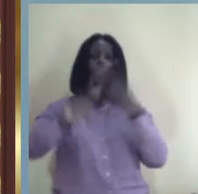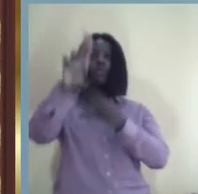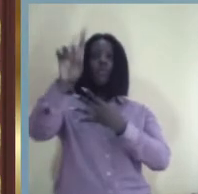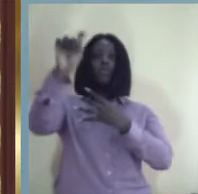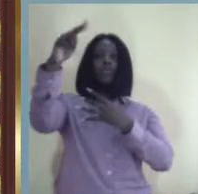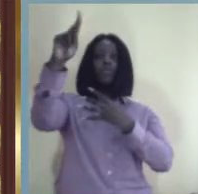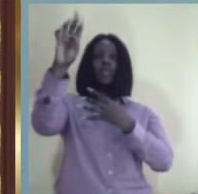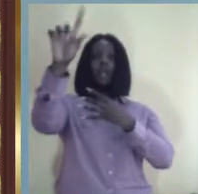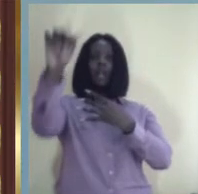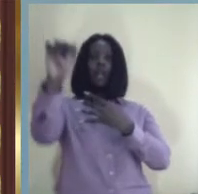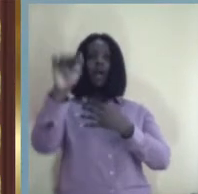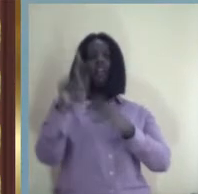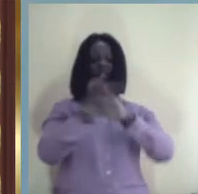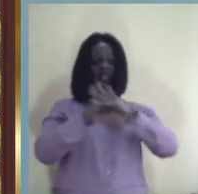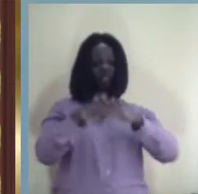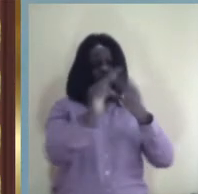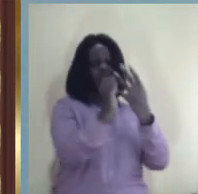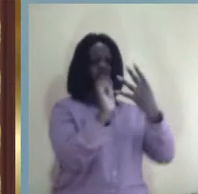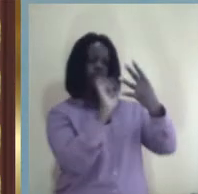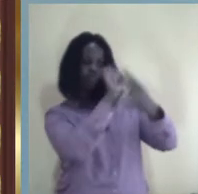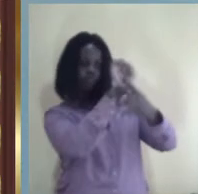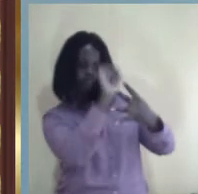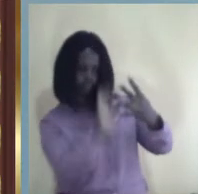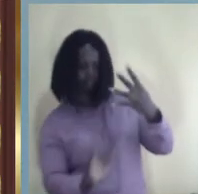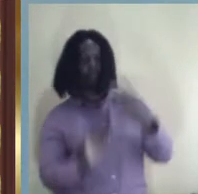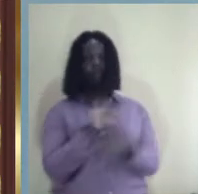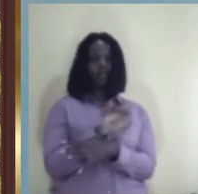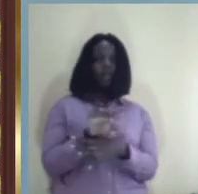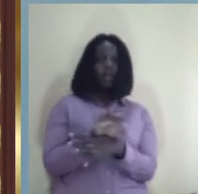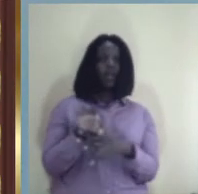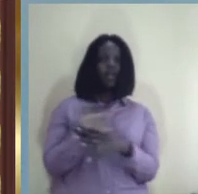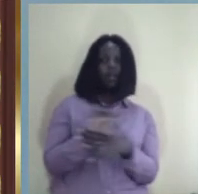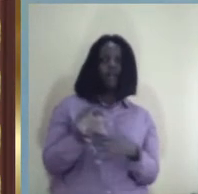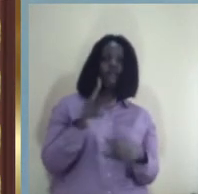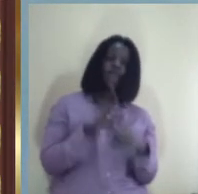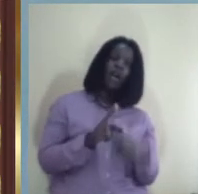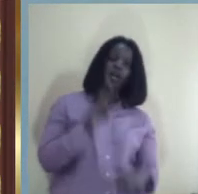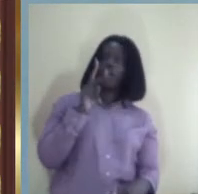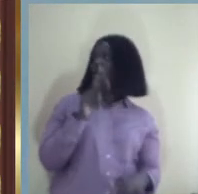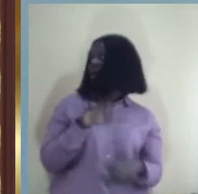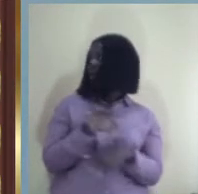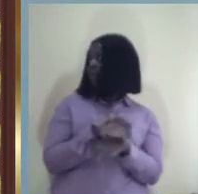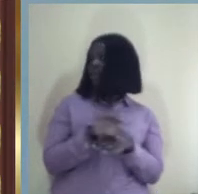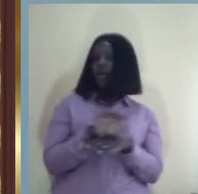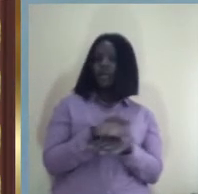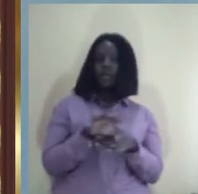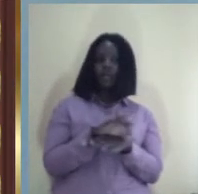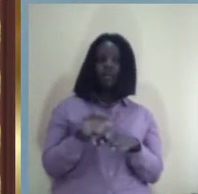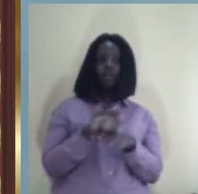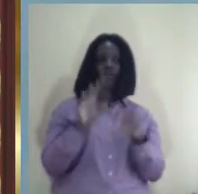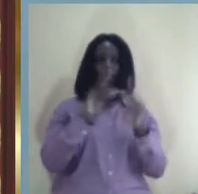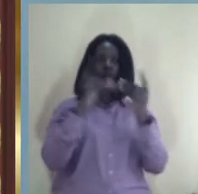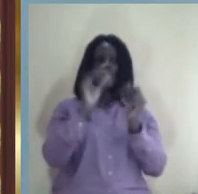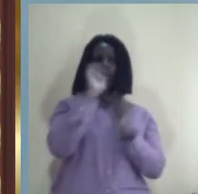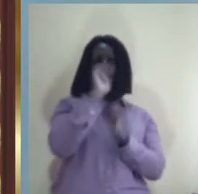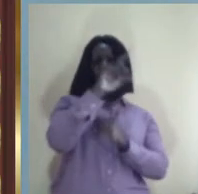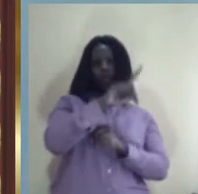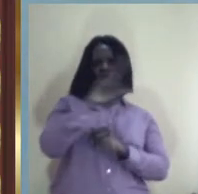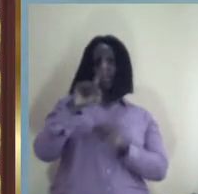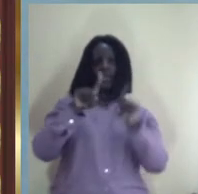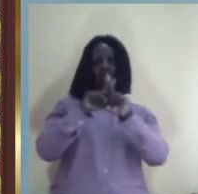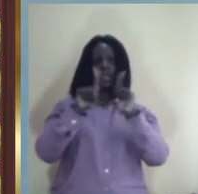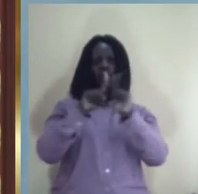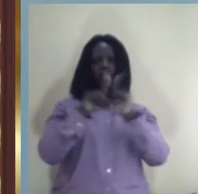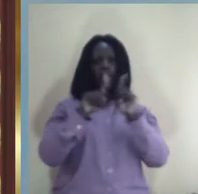on their district plans. The final draft of the department APP and the budget